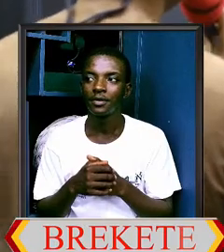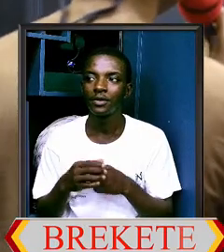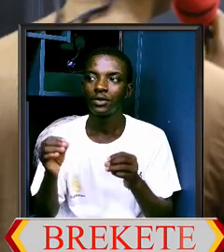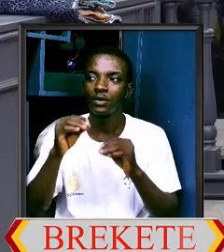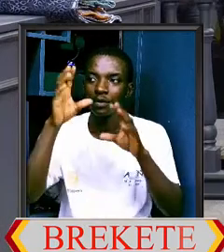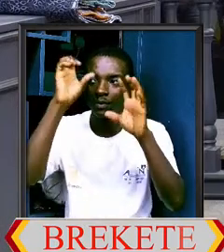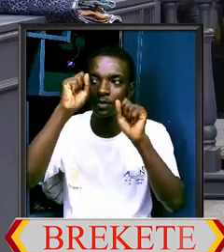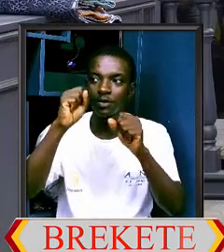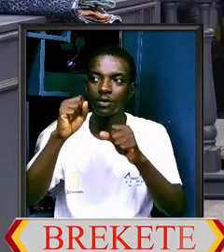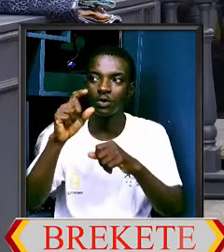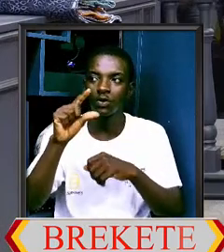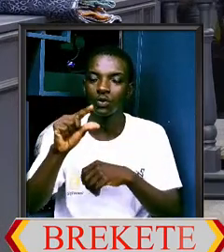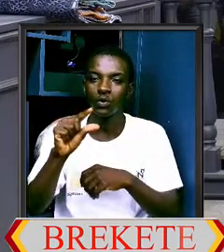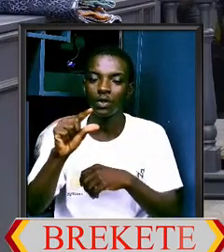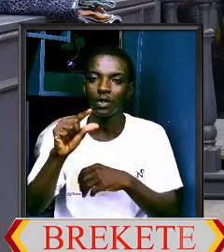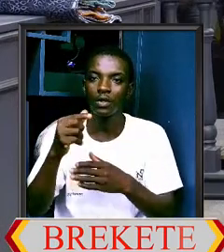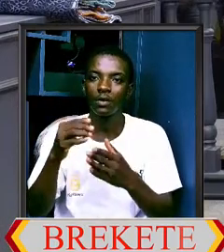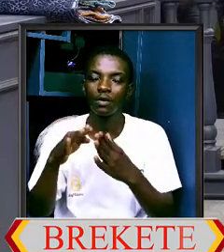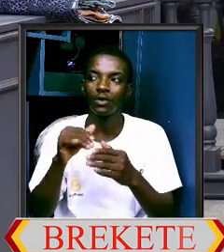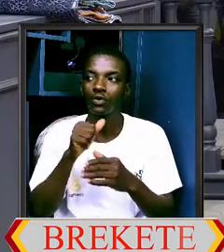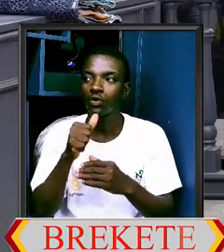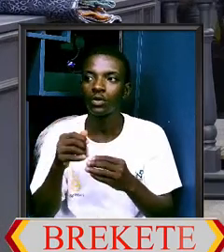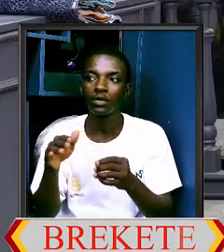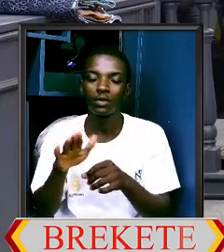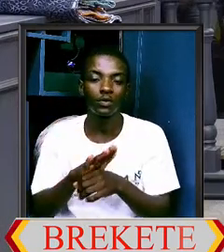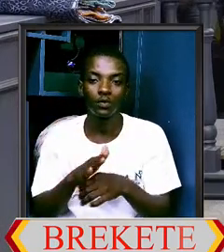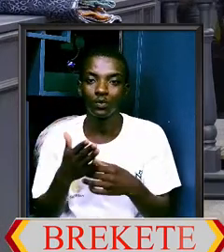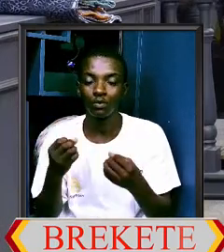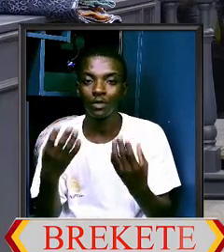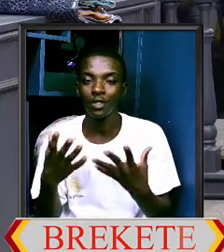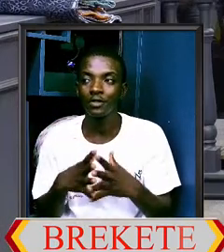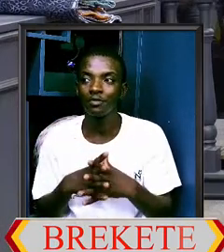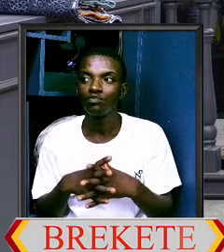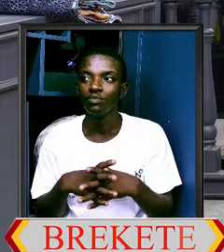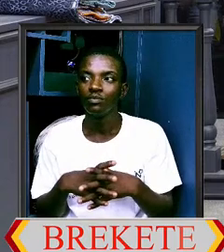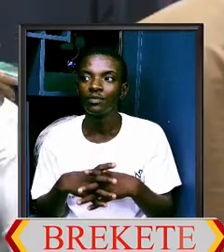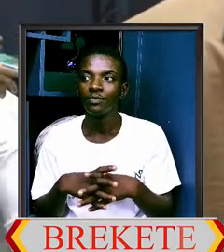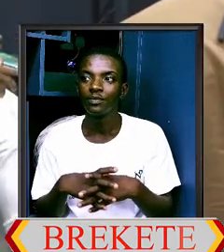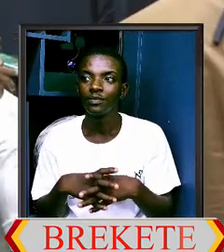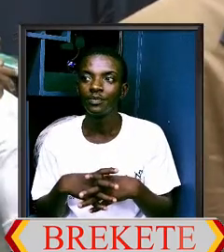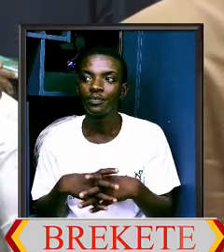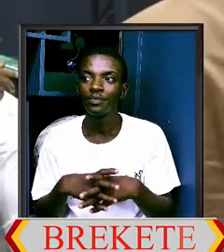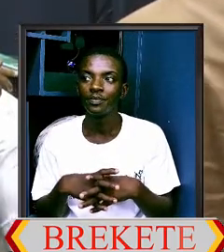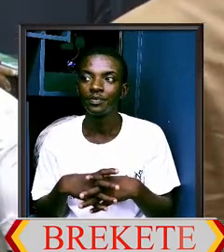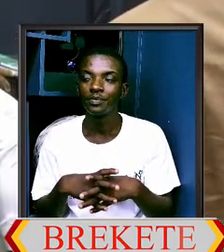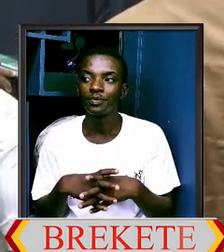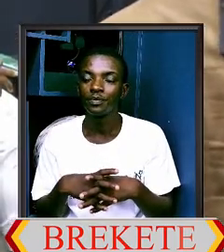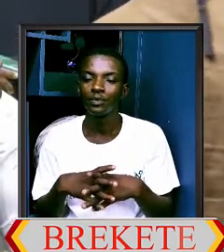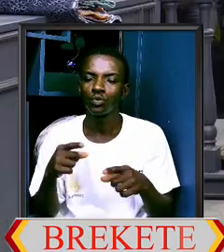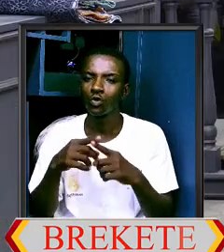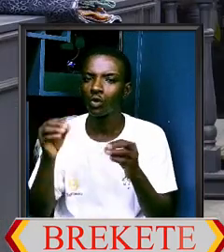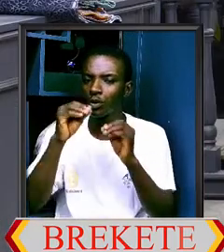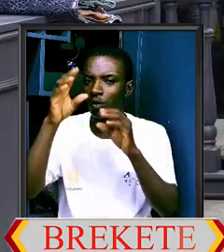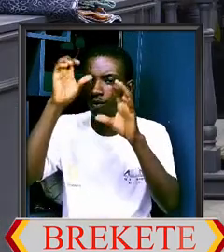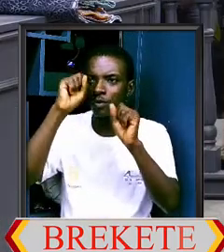Ordinary president, not only 20 bags I won't buy. No be say I won't buy plenty. Not 20. But my honorable president, are you like yours that they